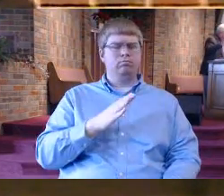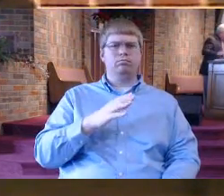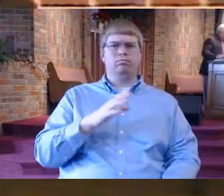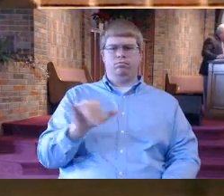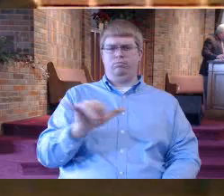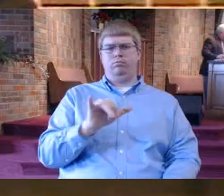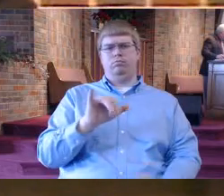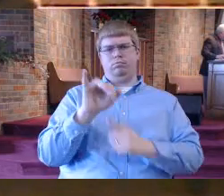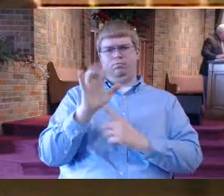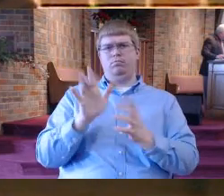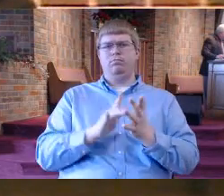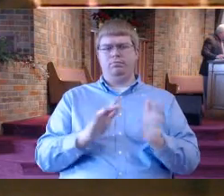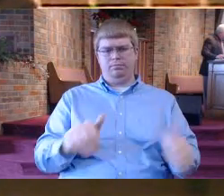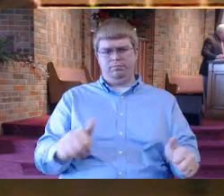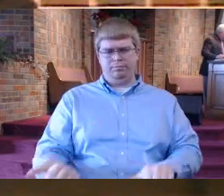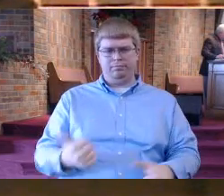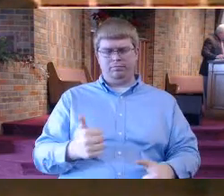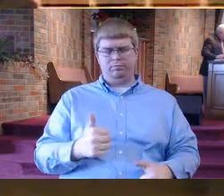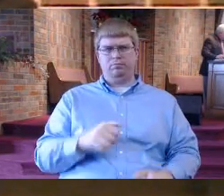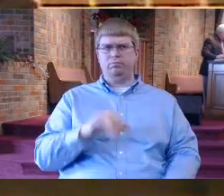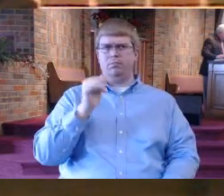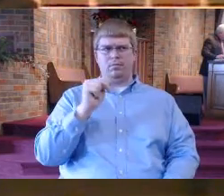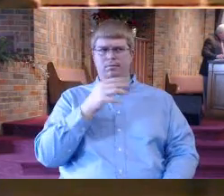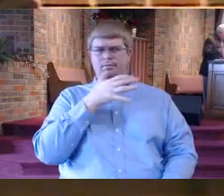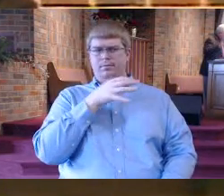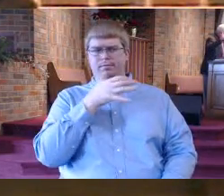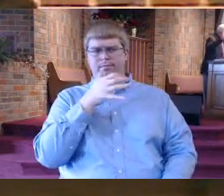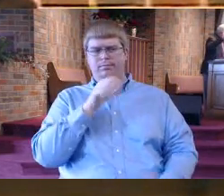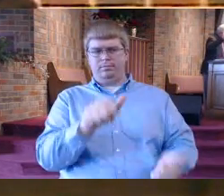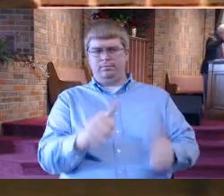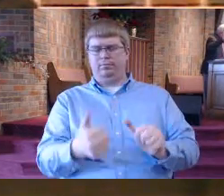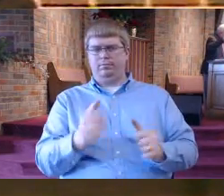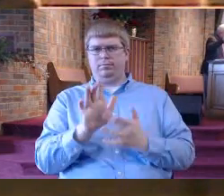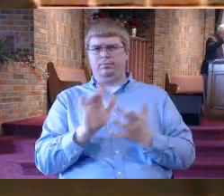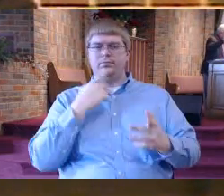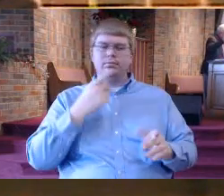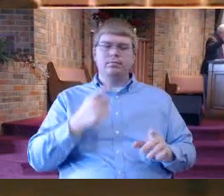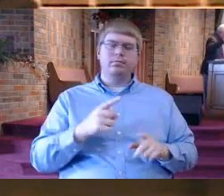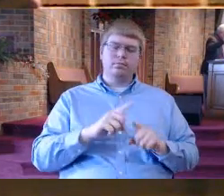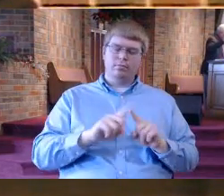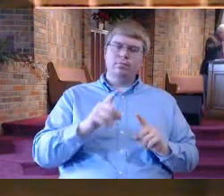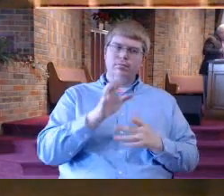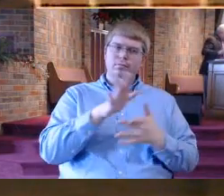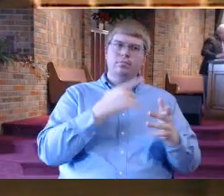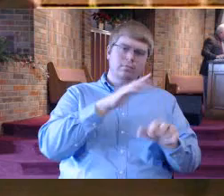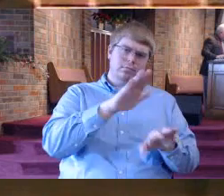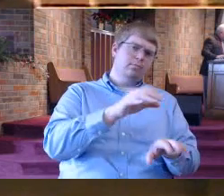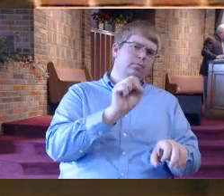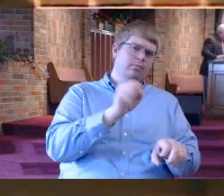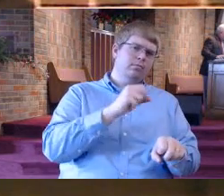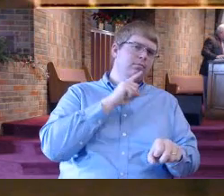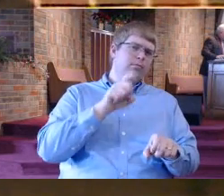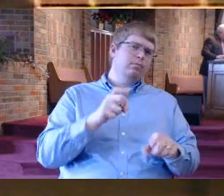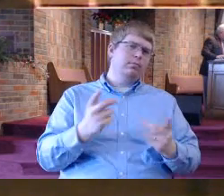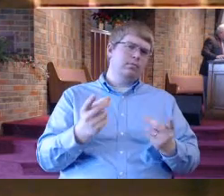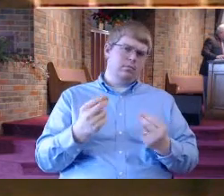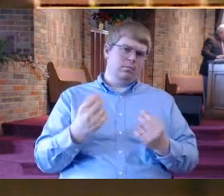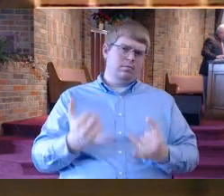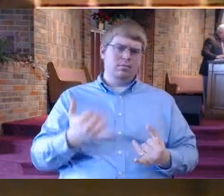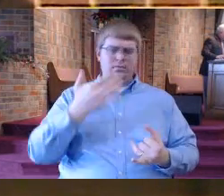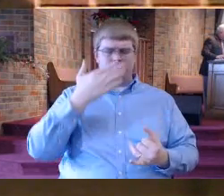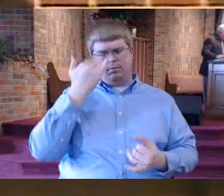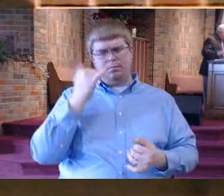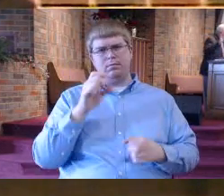do so, but finally he allows it to happen. He says, permit it to be so for now, for thus it is fitting for us to fulfill